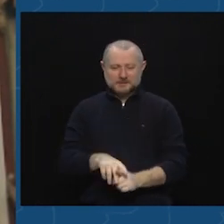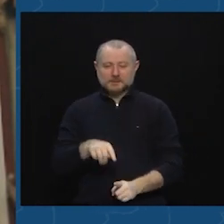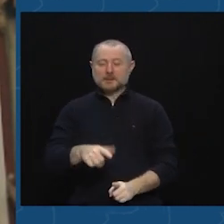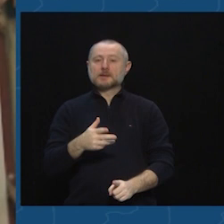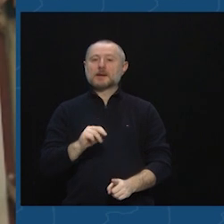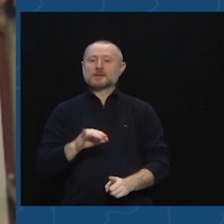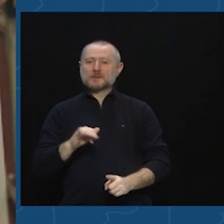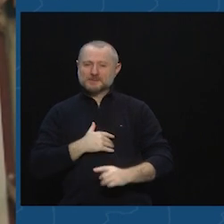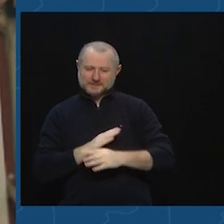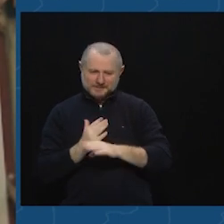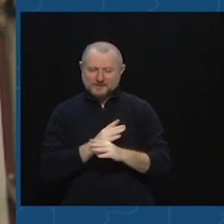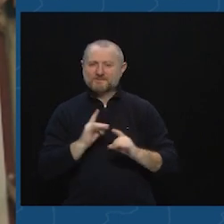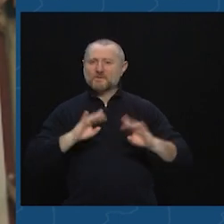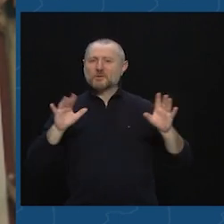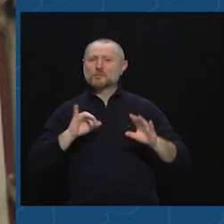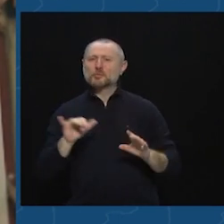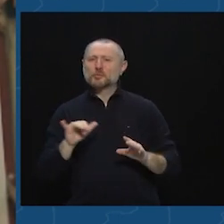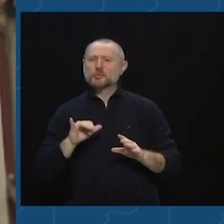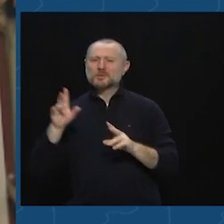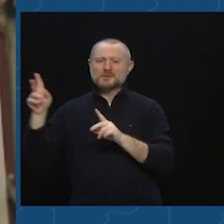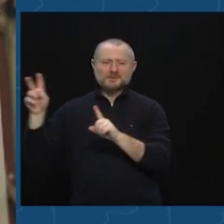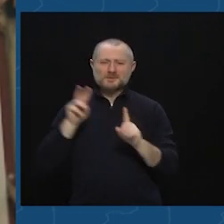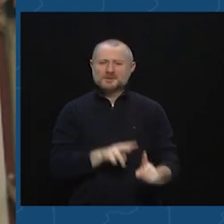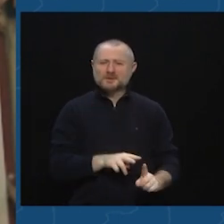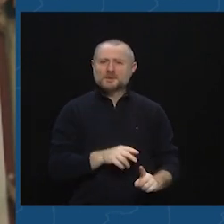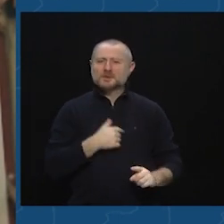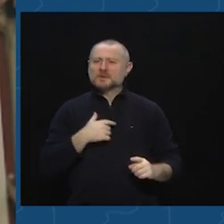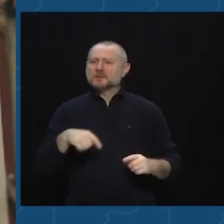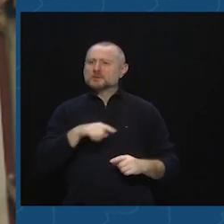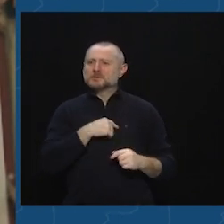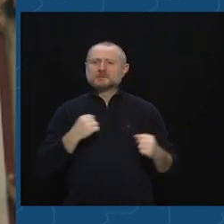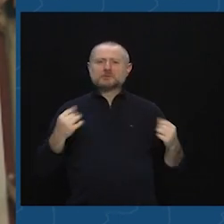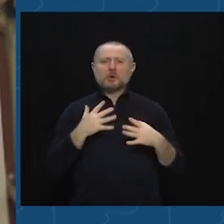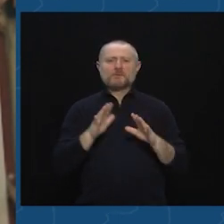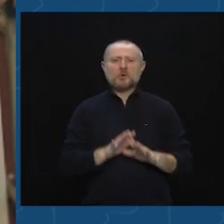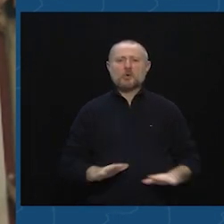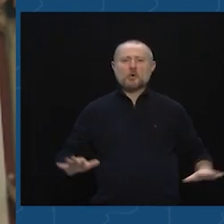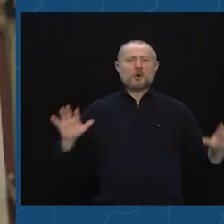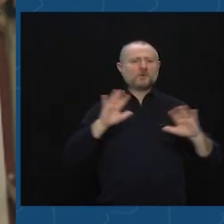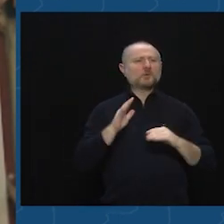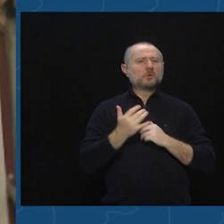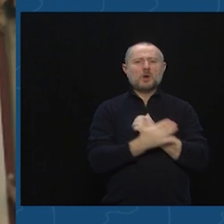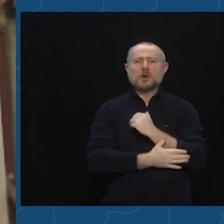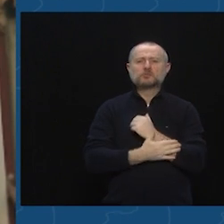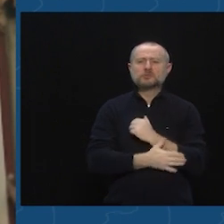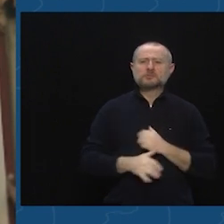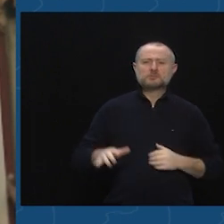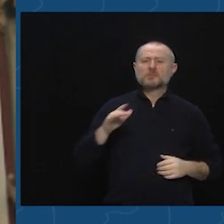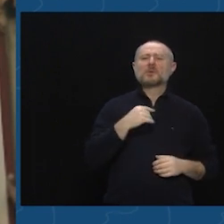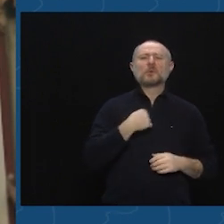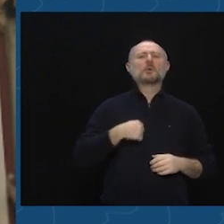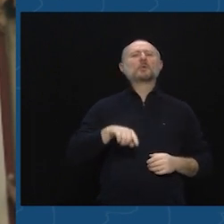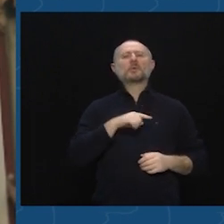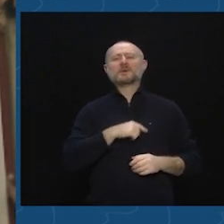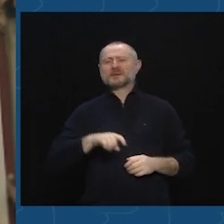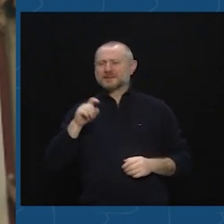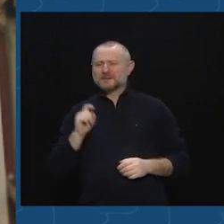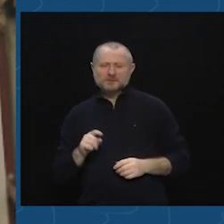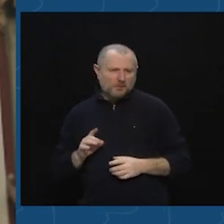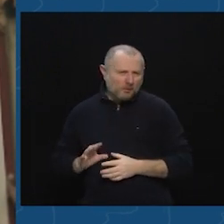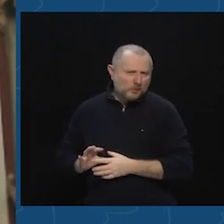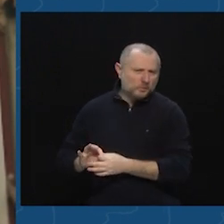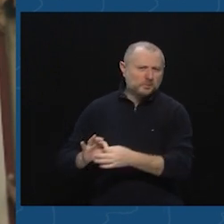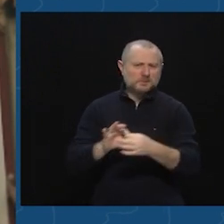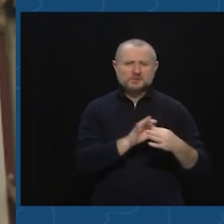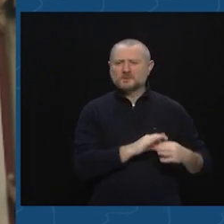nation. We must be unified on this threat. And I'm